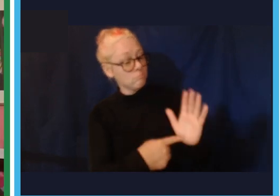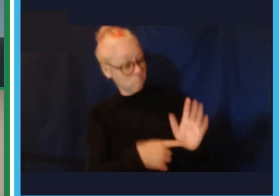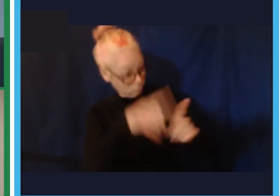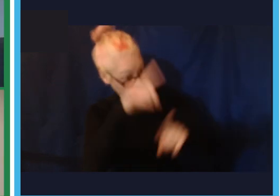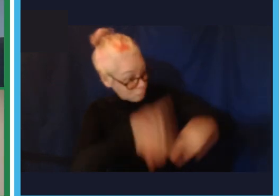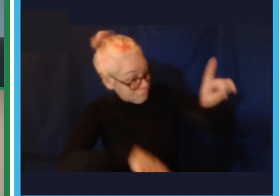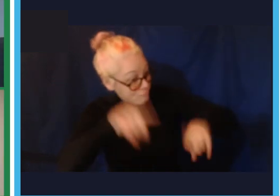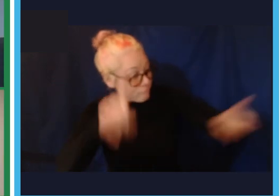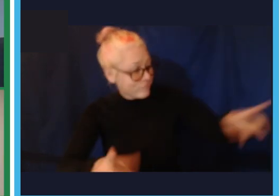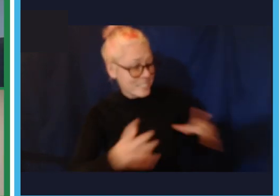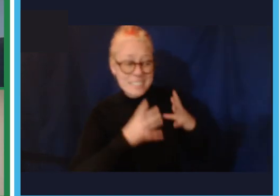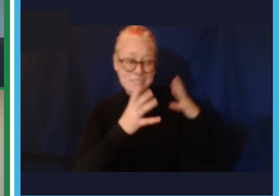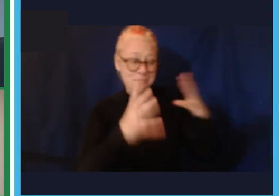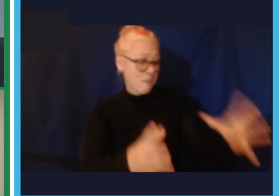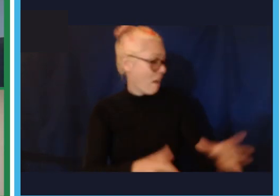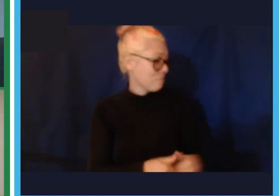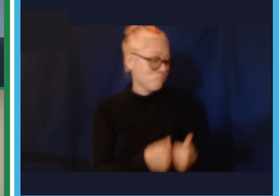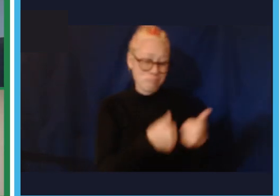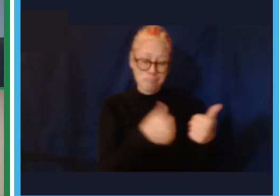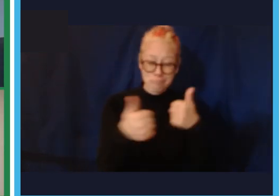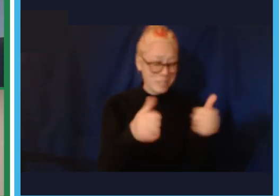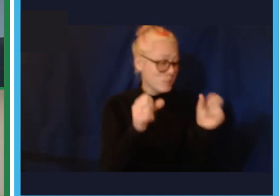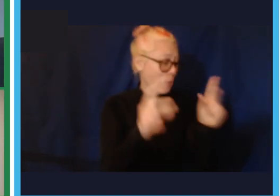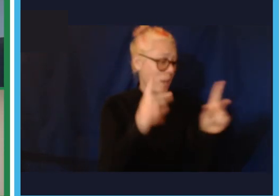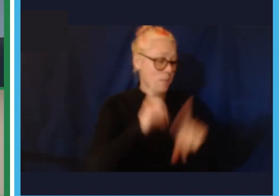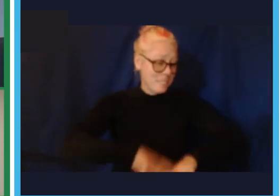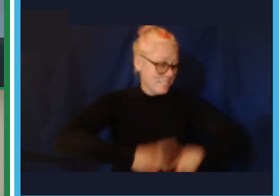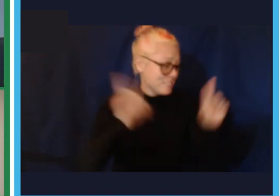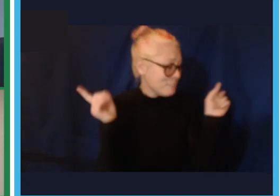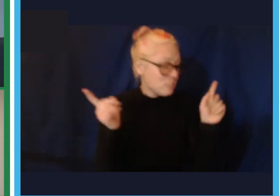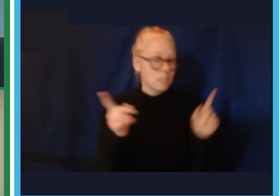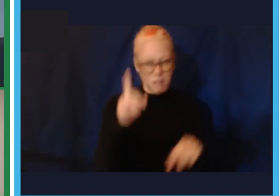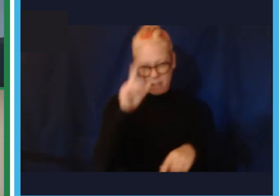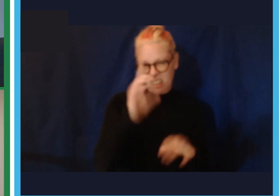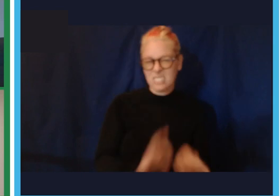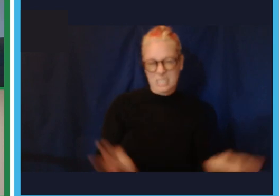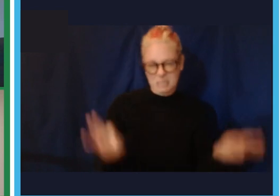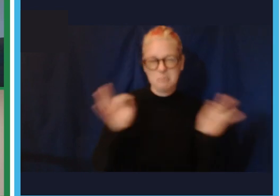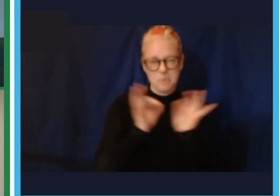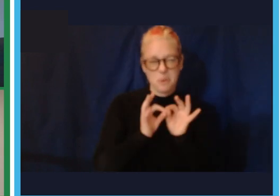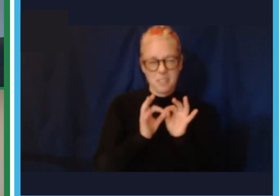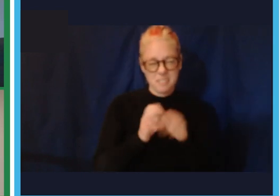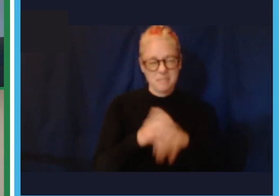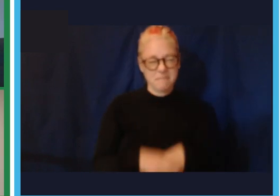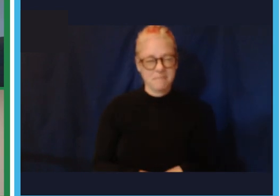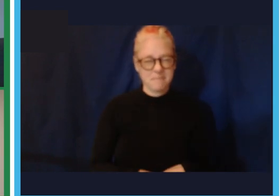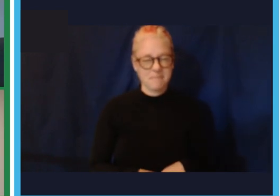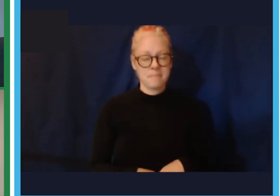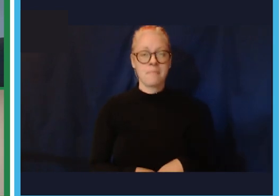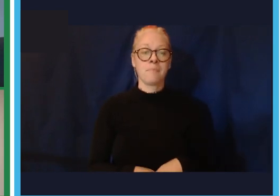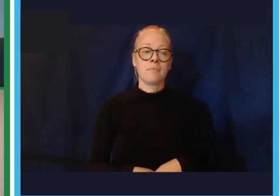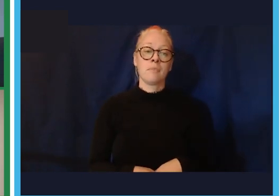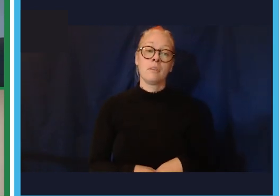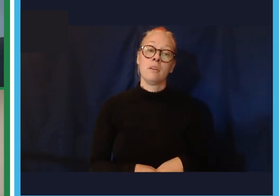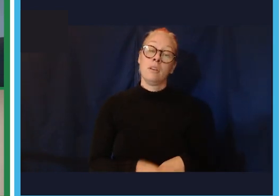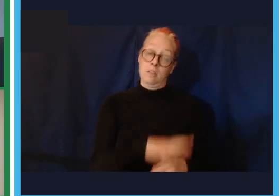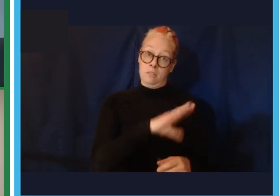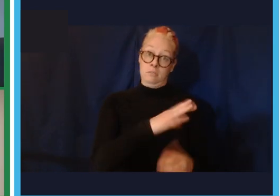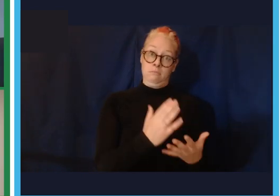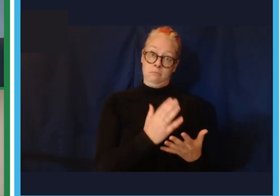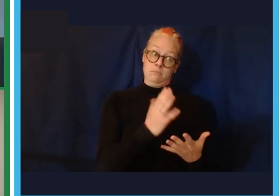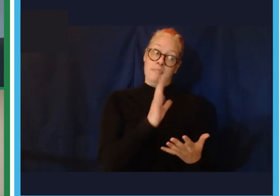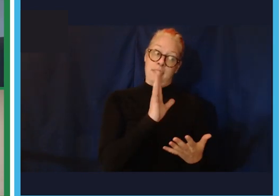like to enact change, is my own little, not that I'm trying to like indoctrinate your children with like good values,